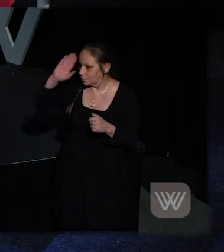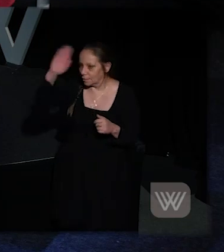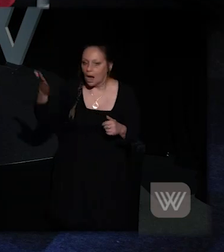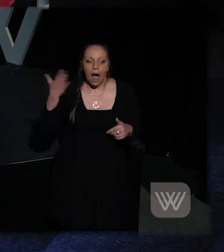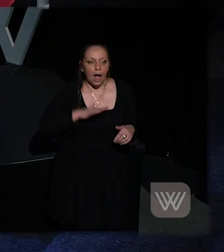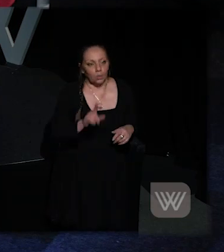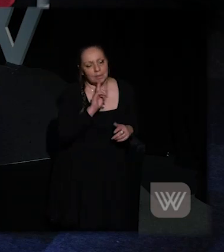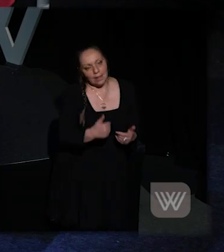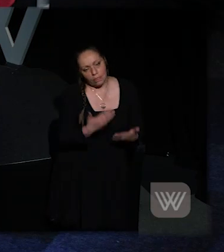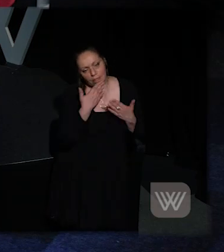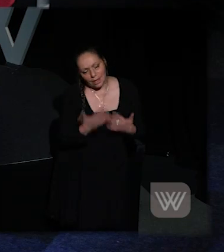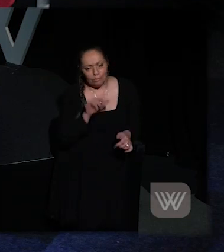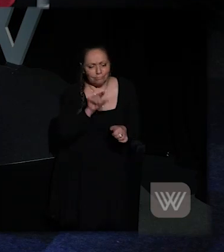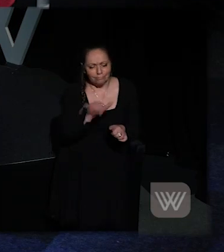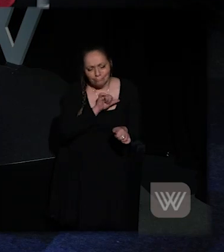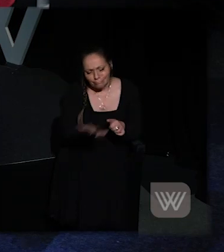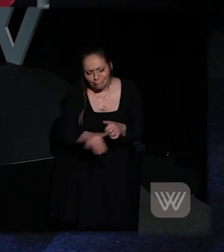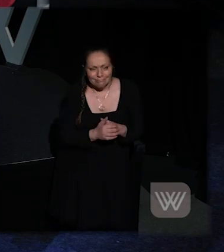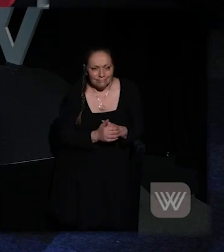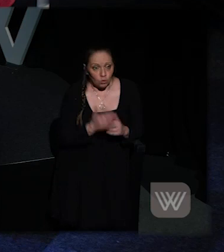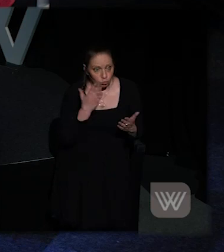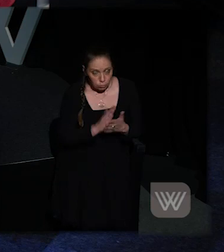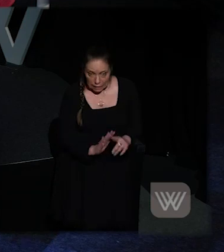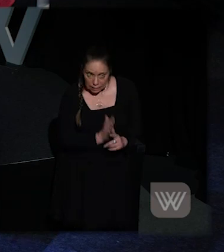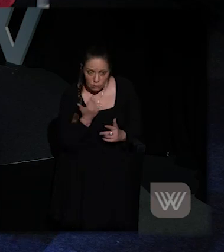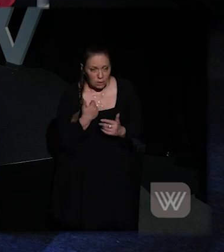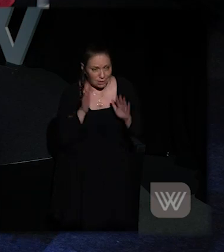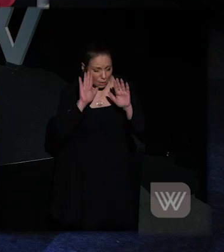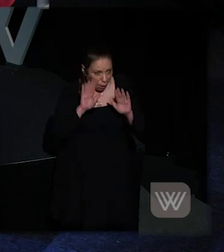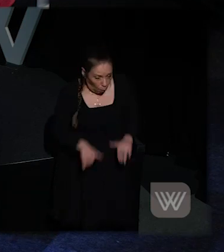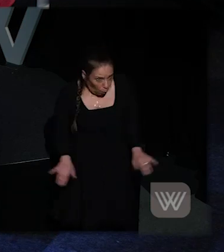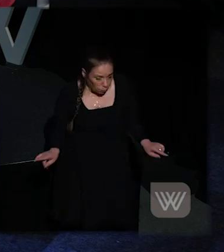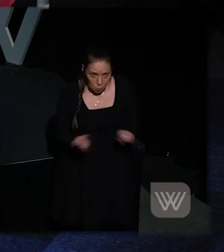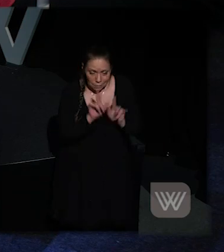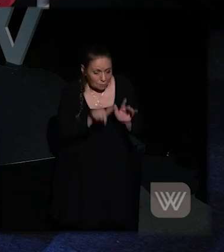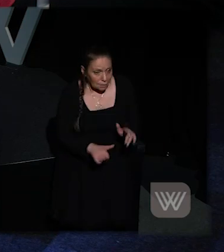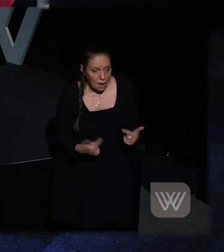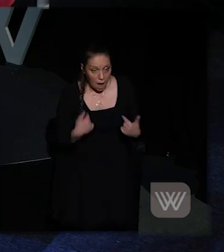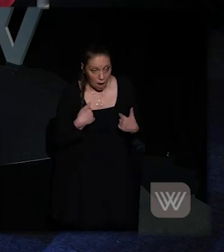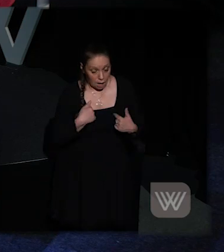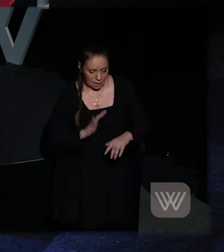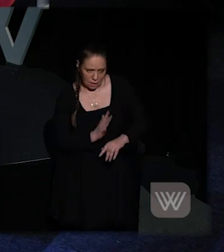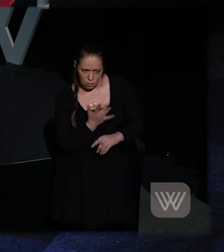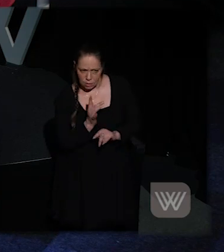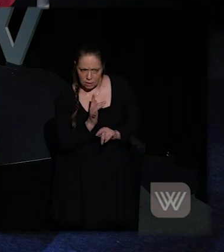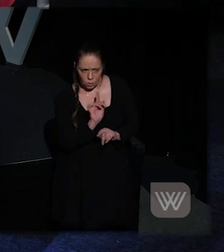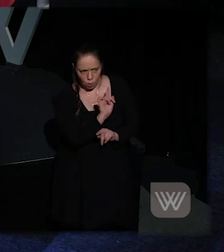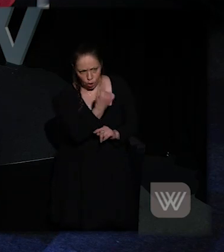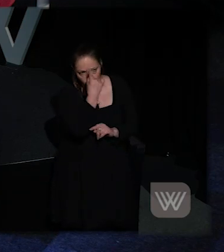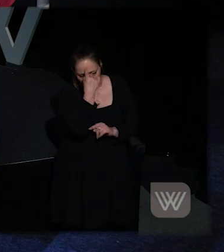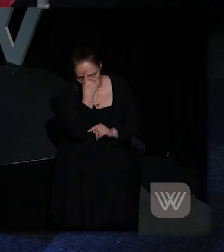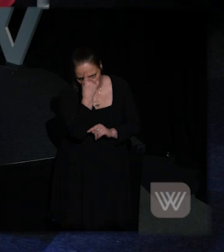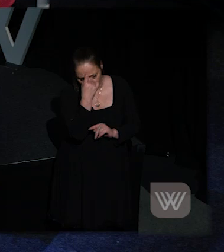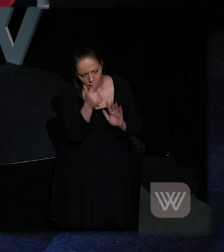wanted to say thank you. That was fantastic and it's really interesting and horrifying at the same time. I'm just interested what you think